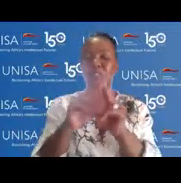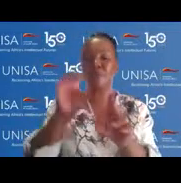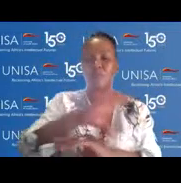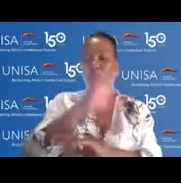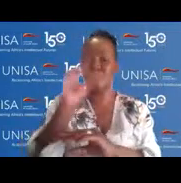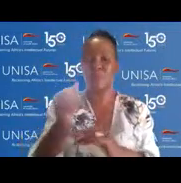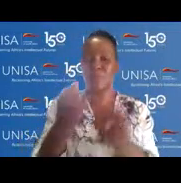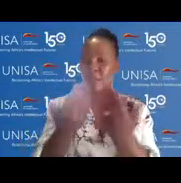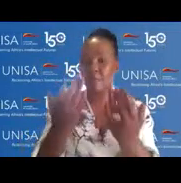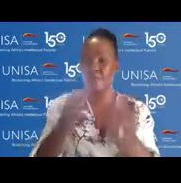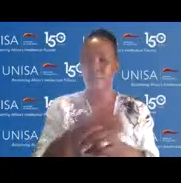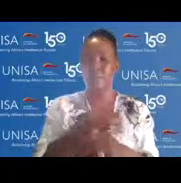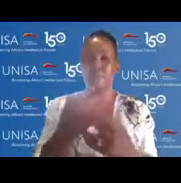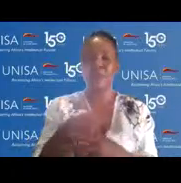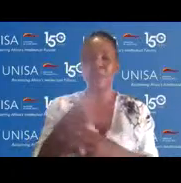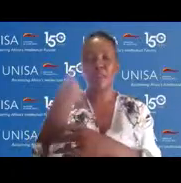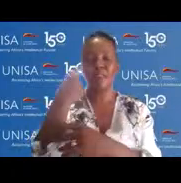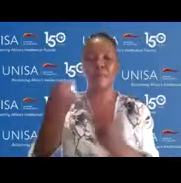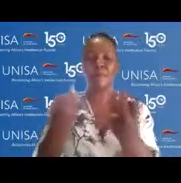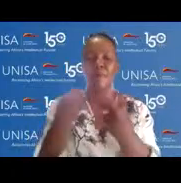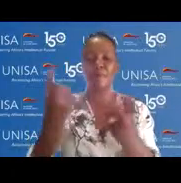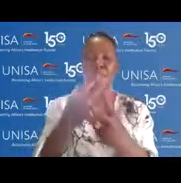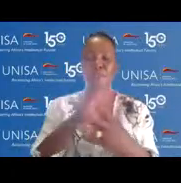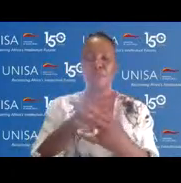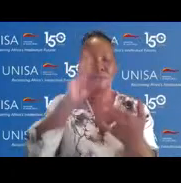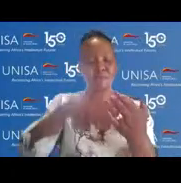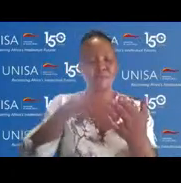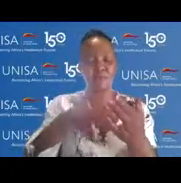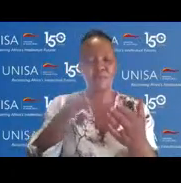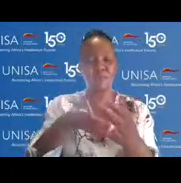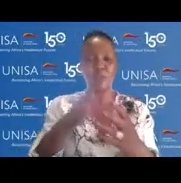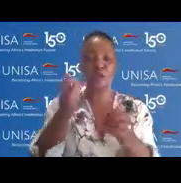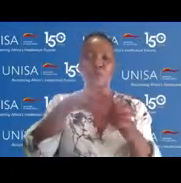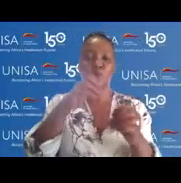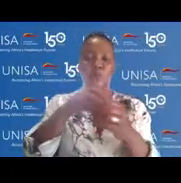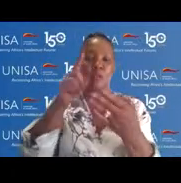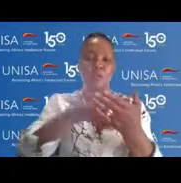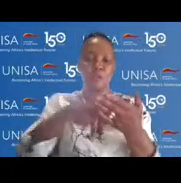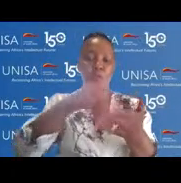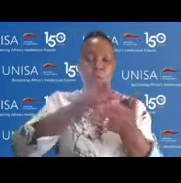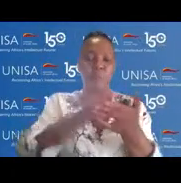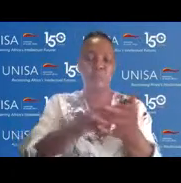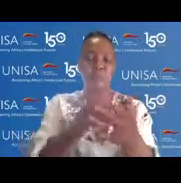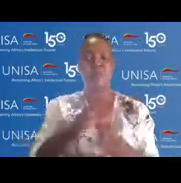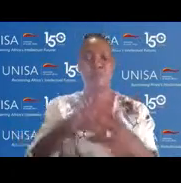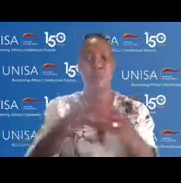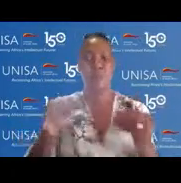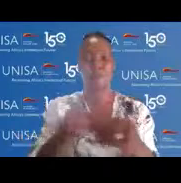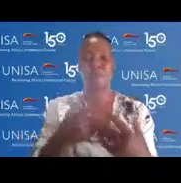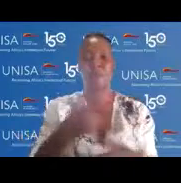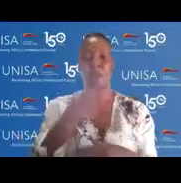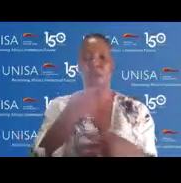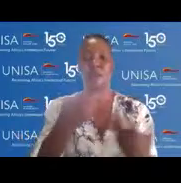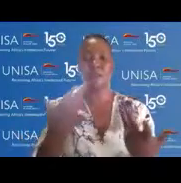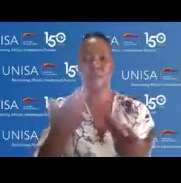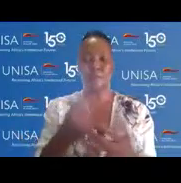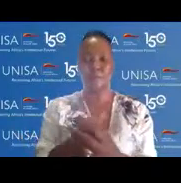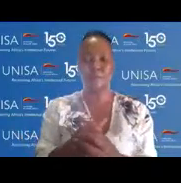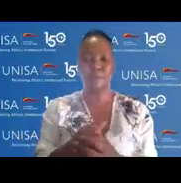think people sometimes don't read and then they install the wrong app and then they're surprised. Okay, good. I don't see any of these funny ones.